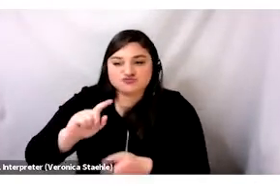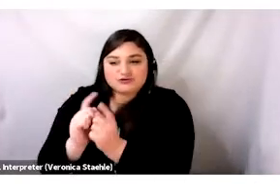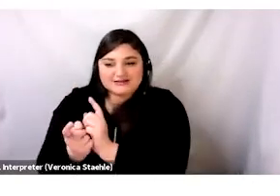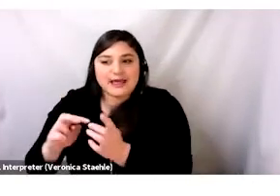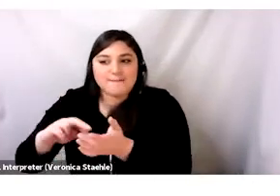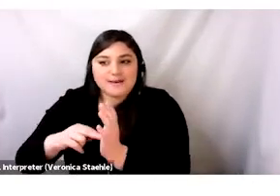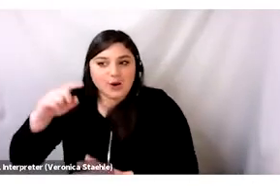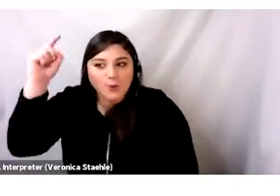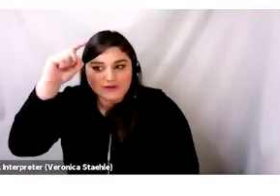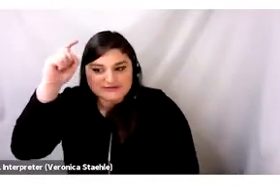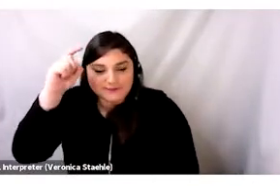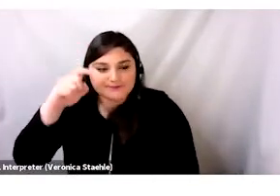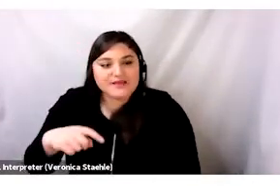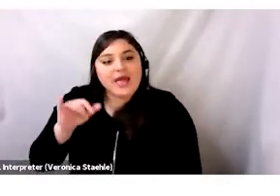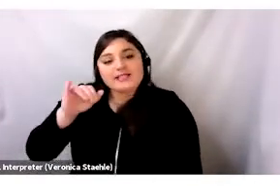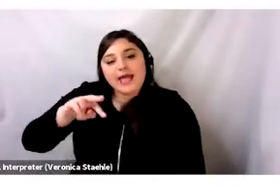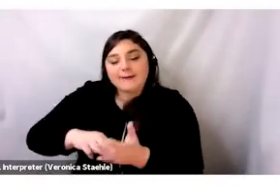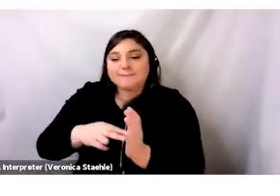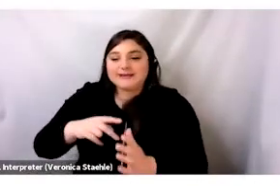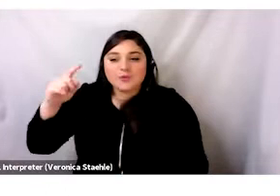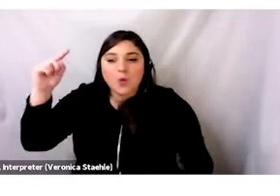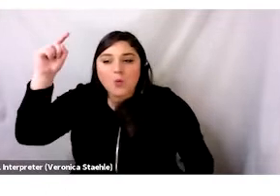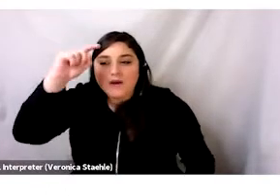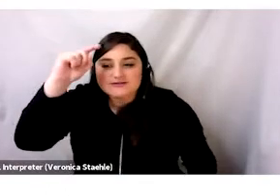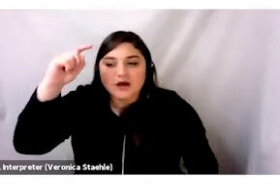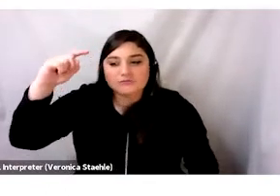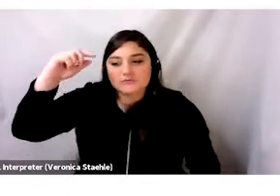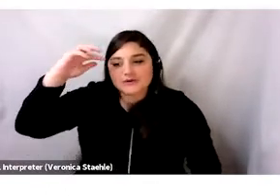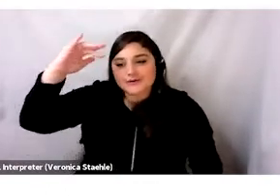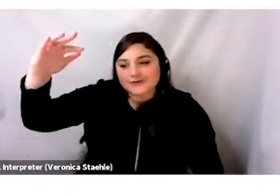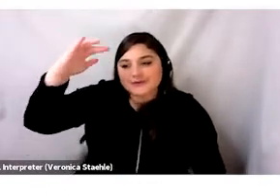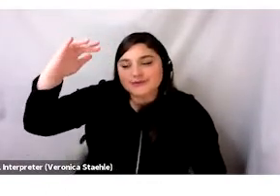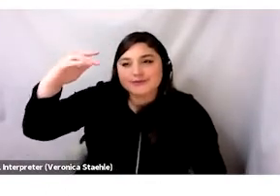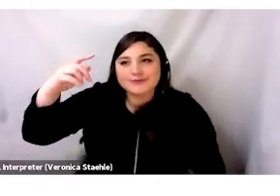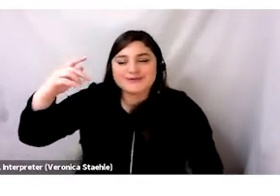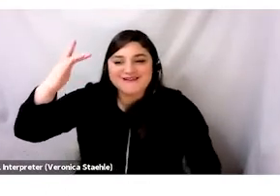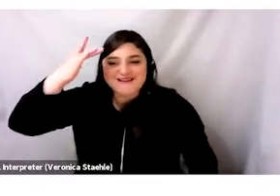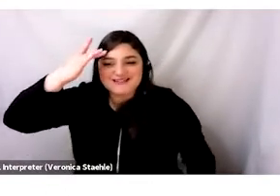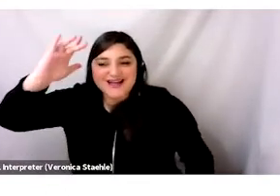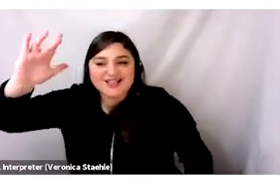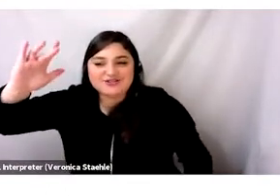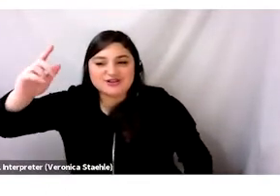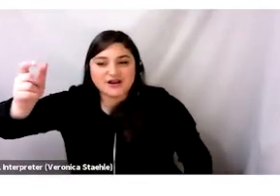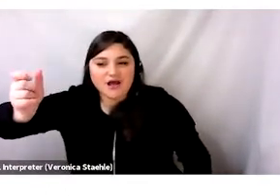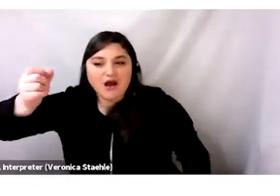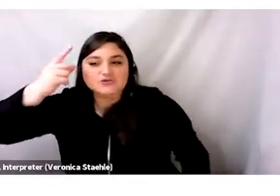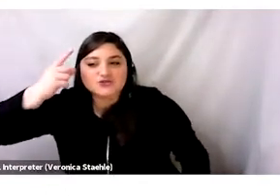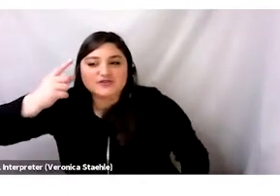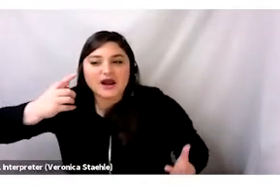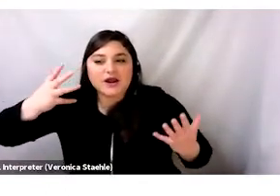it refers to wisdom, intelligence, or understanding, what you see in the light of